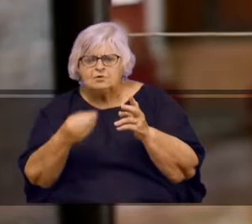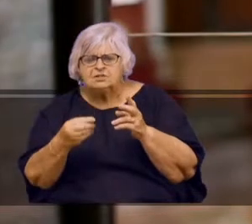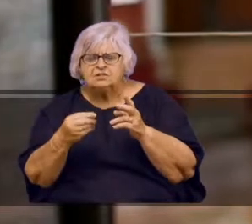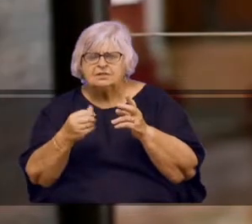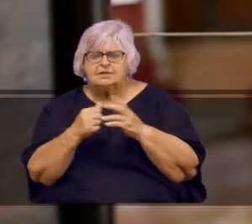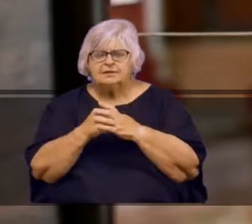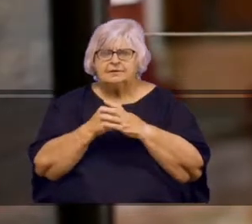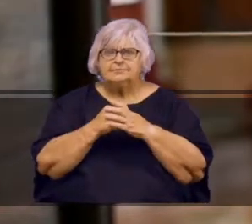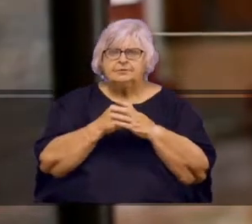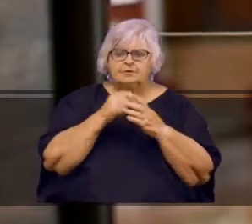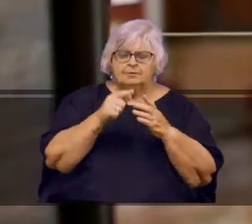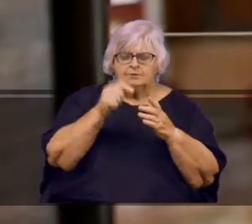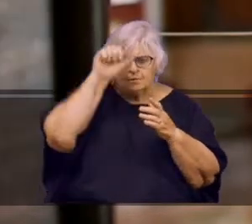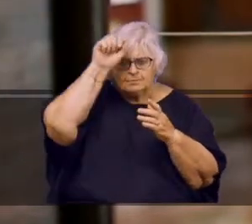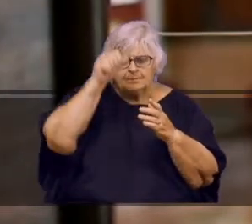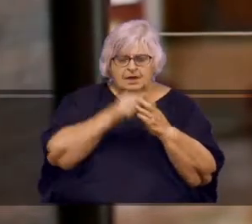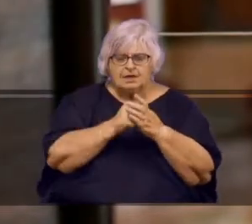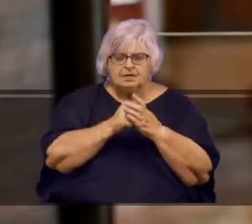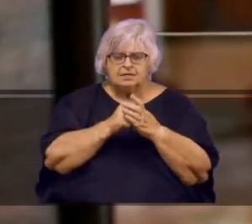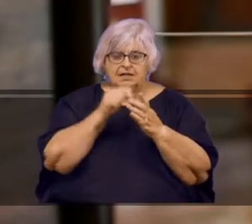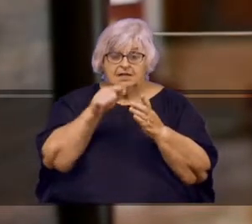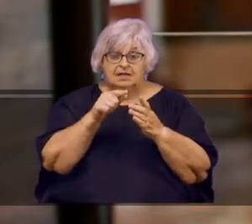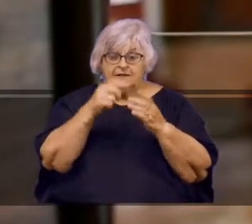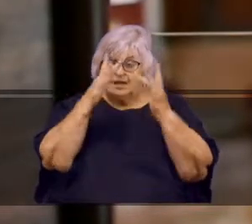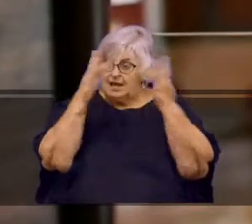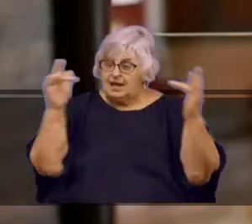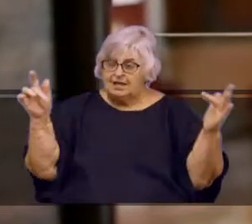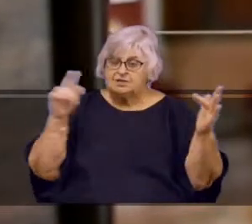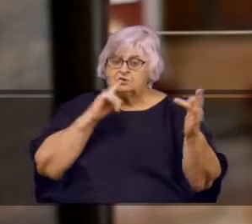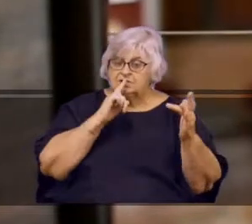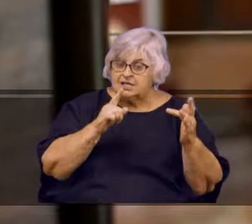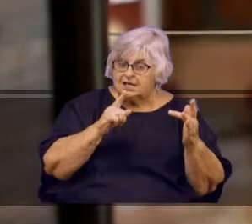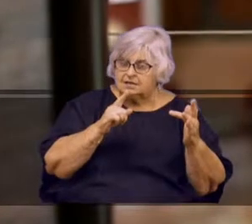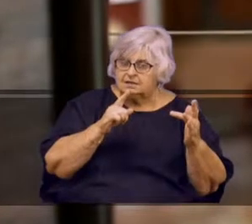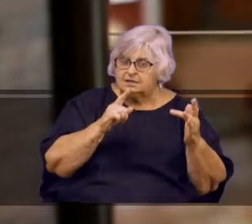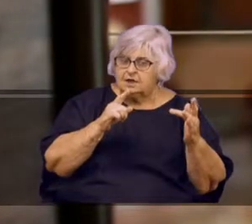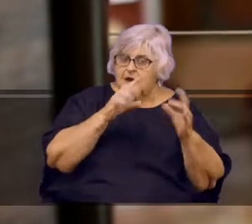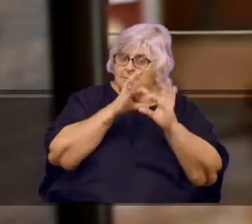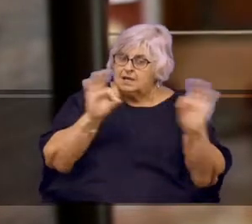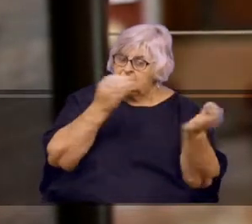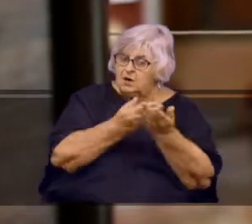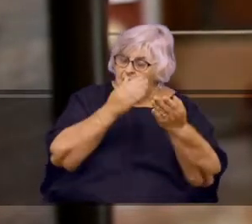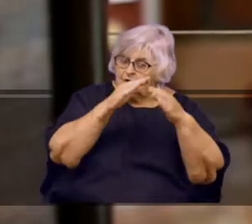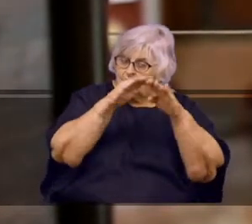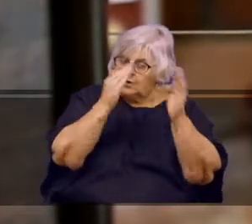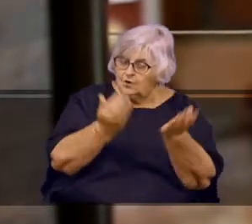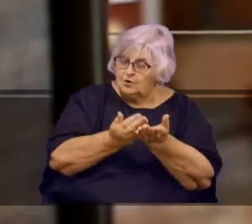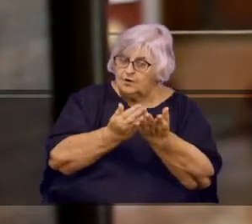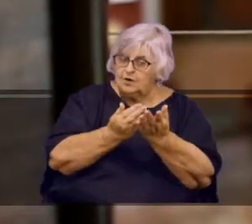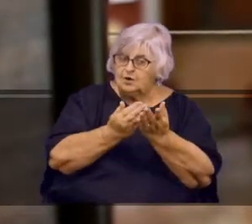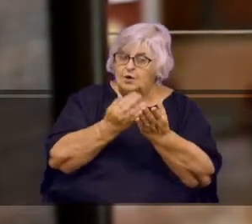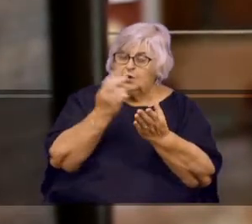well. It is worth remembering, though, that the angels are reported to have said, peace on earth to people